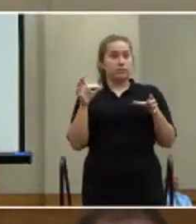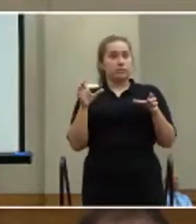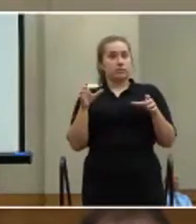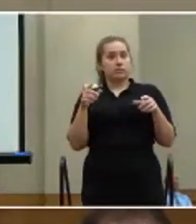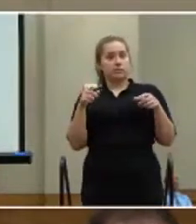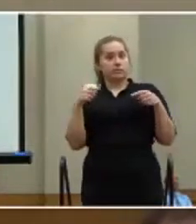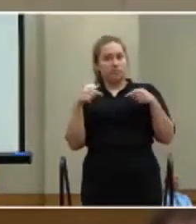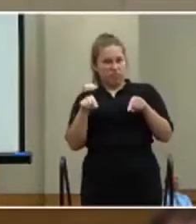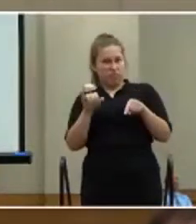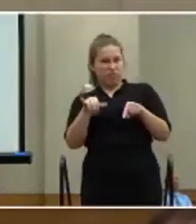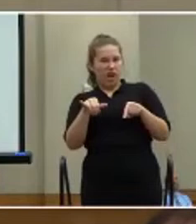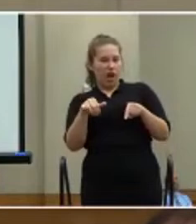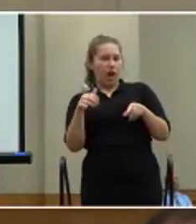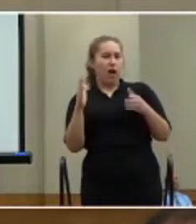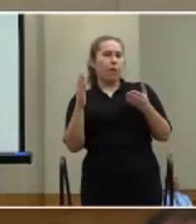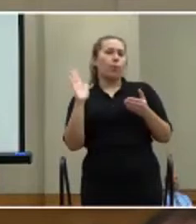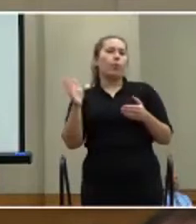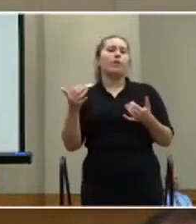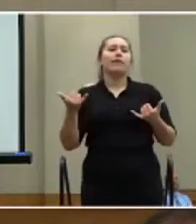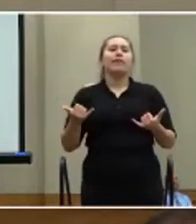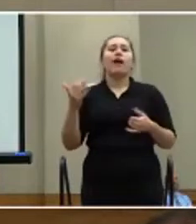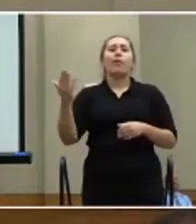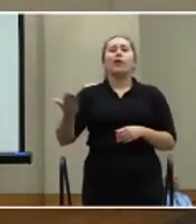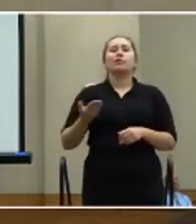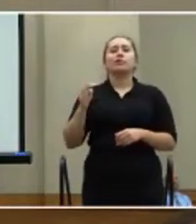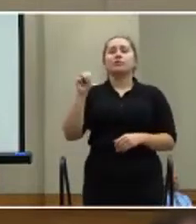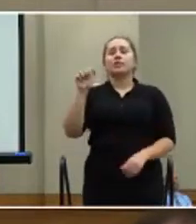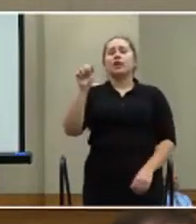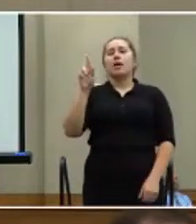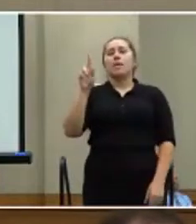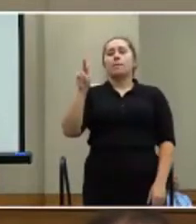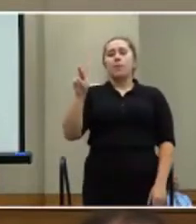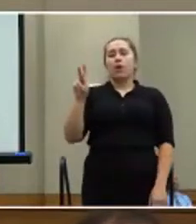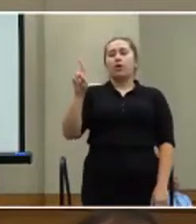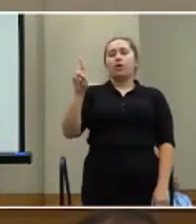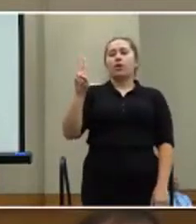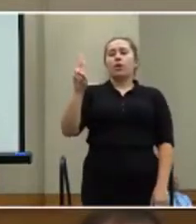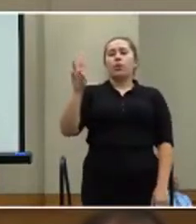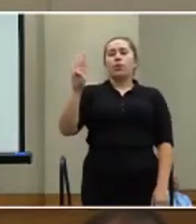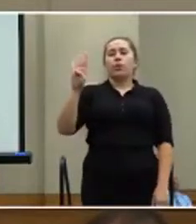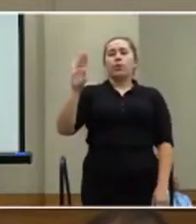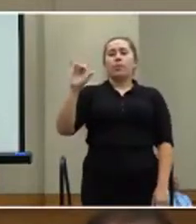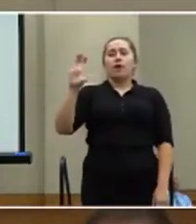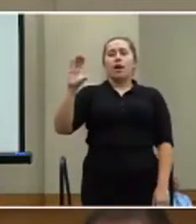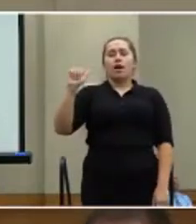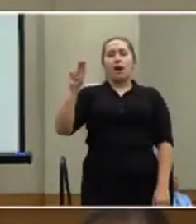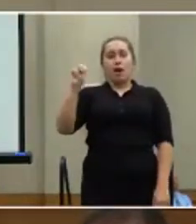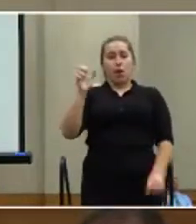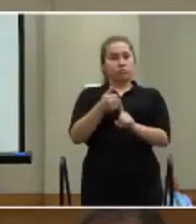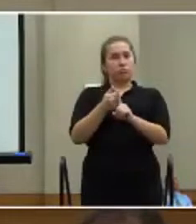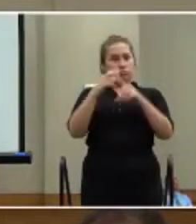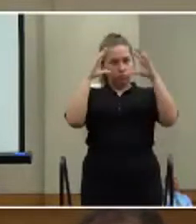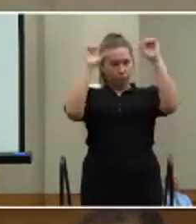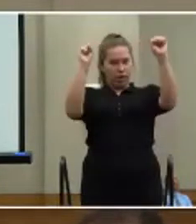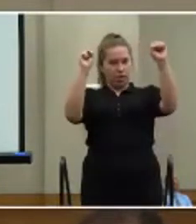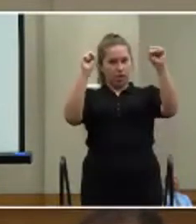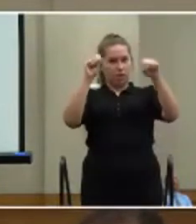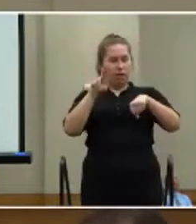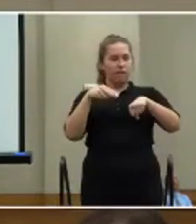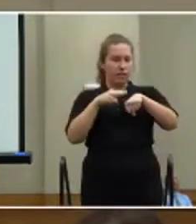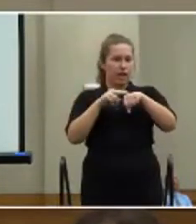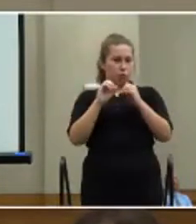to introduce to you Mark Rubicano, who is the president of the National Federation of the Blind, and his